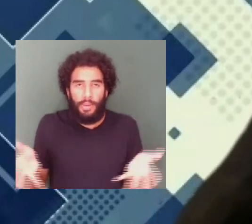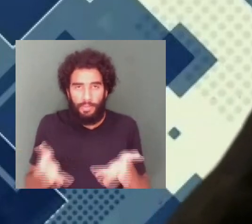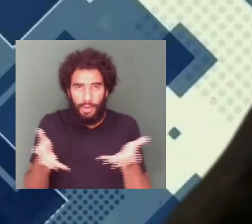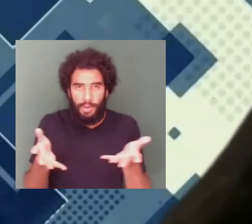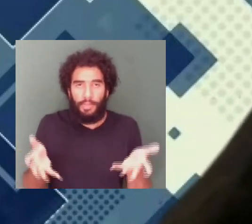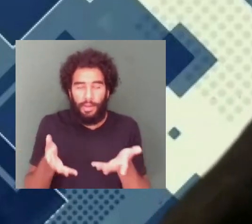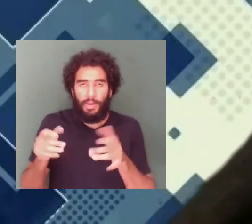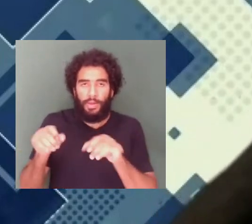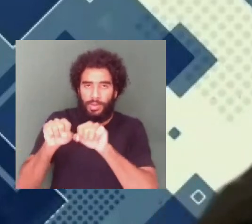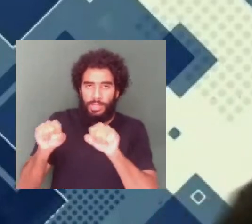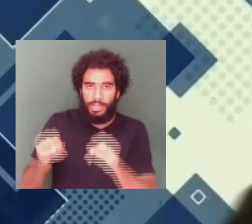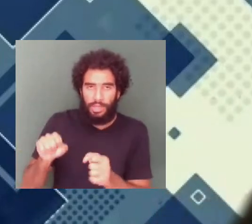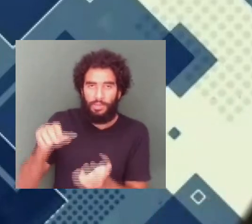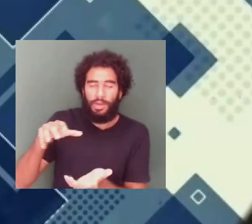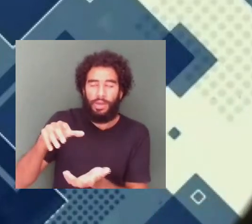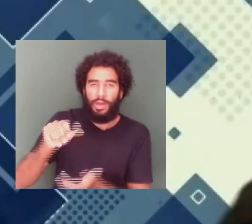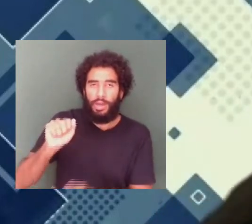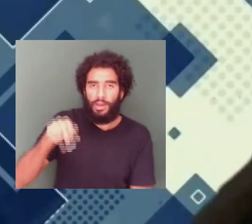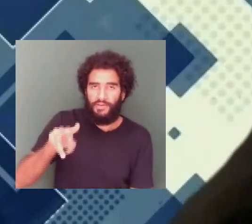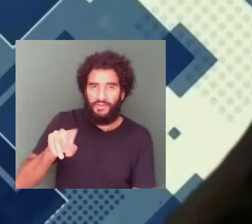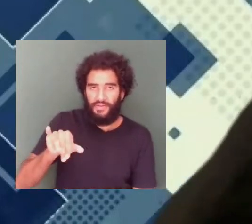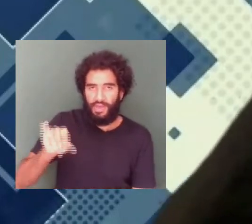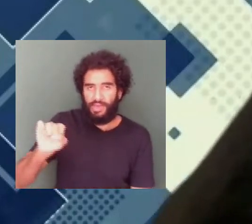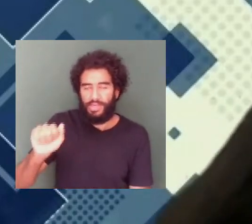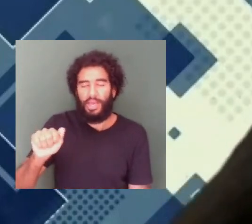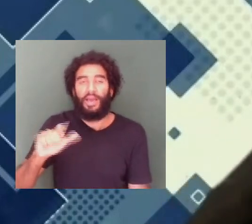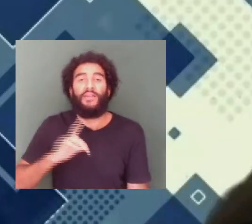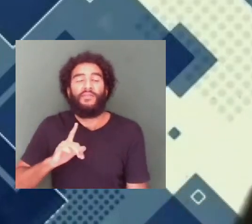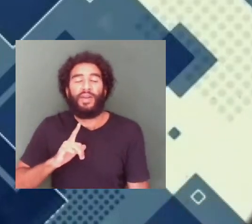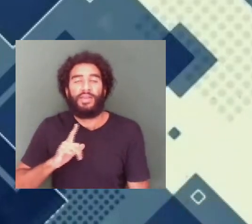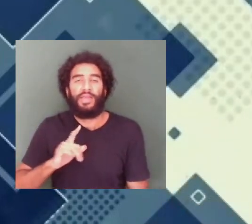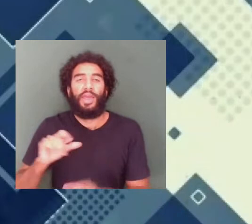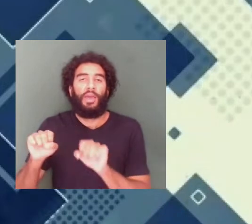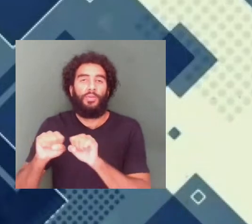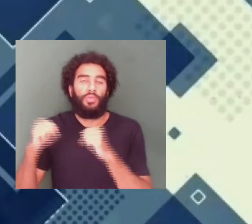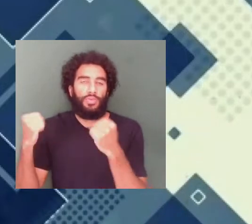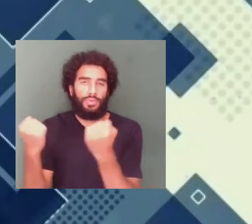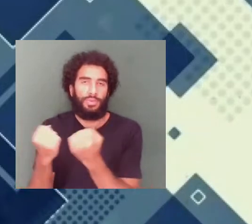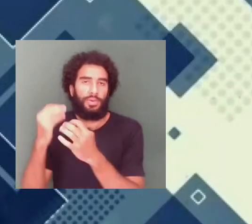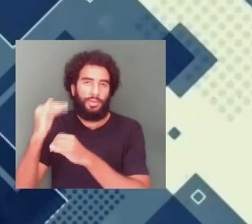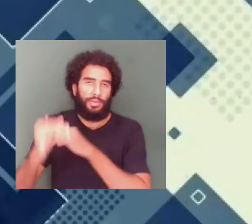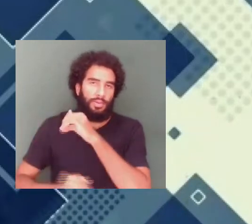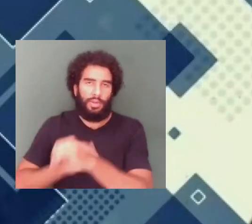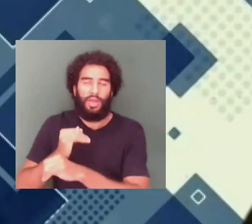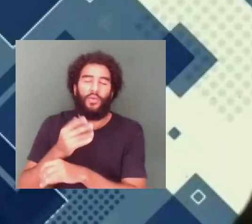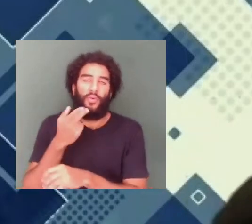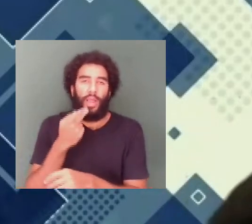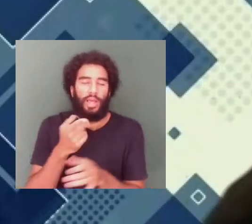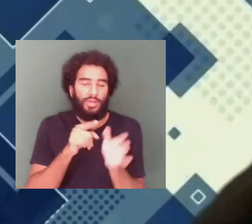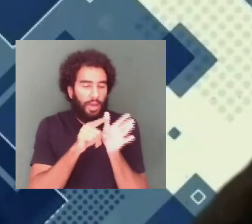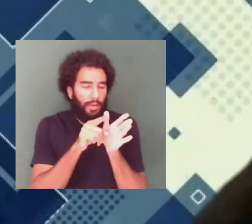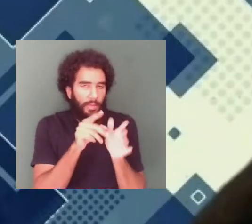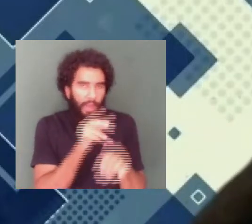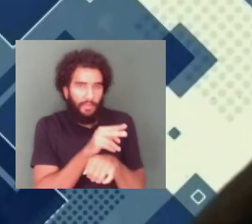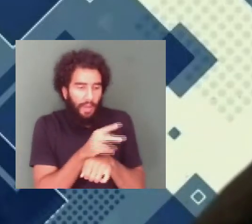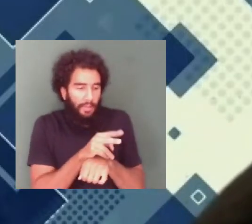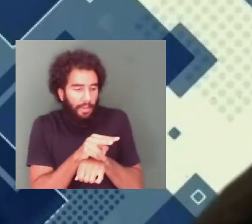promoting within the National Sanitary Surveillance System a webinar